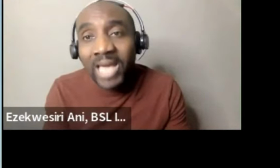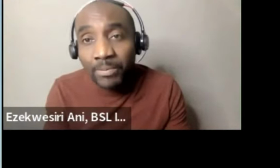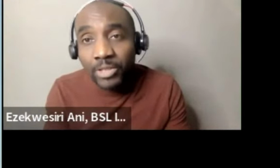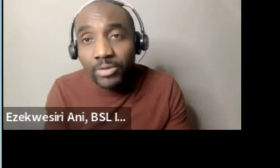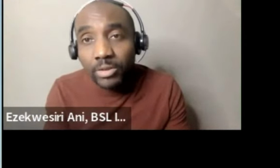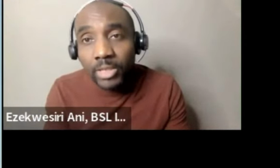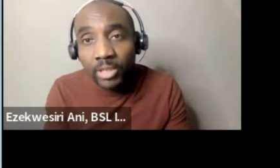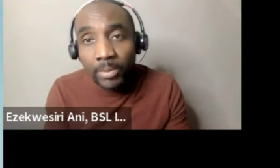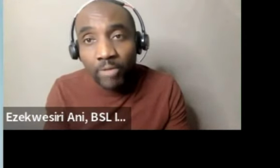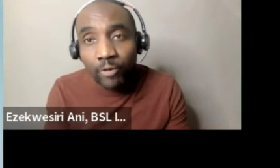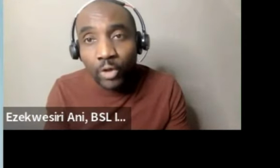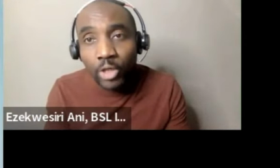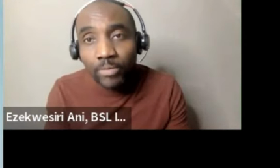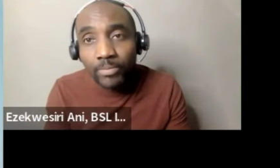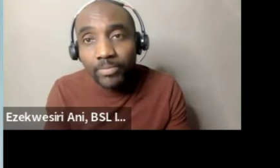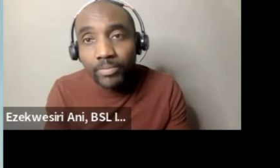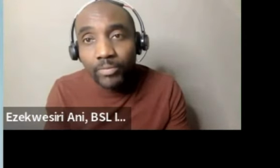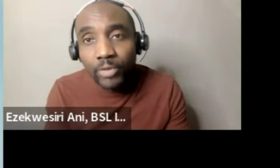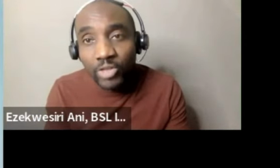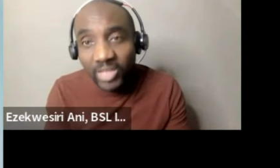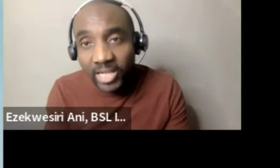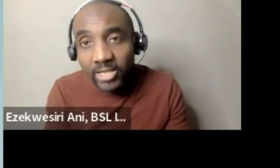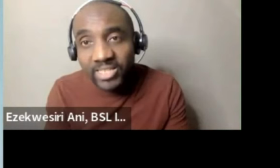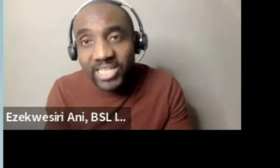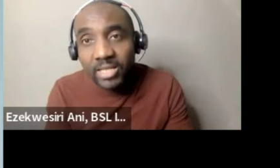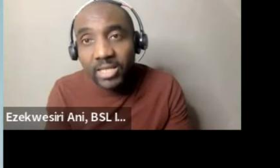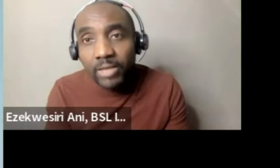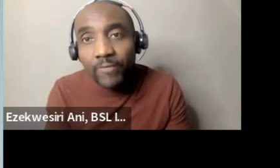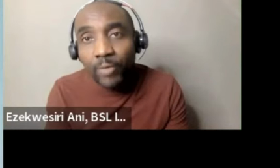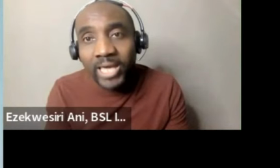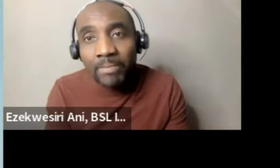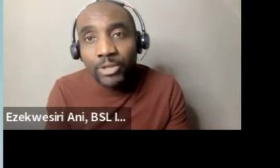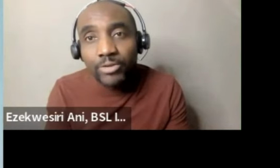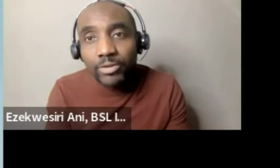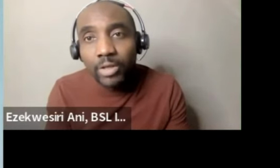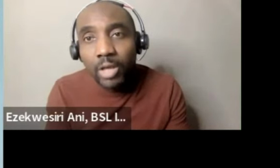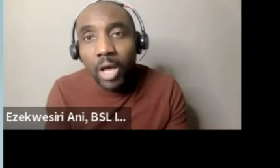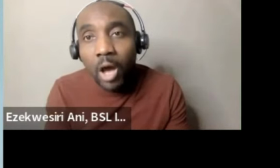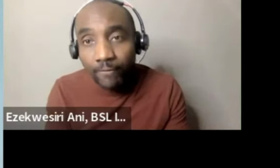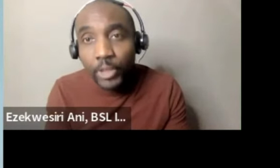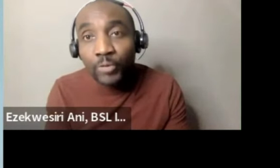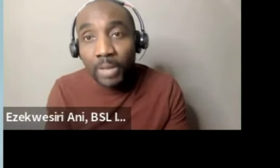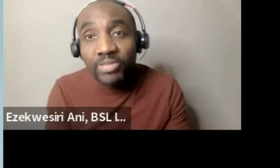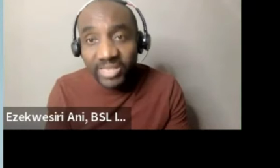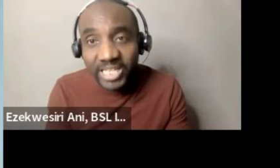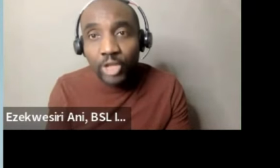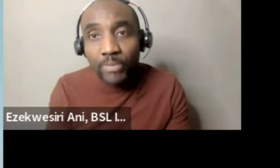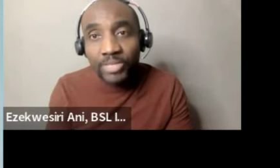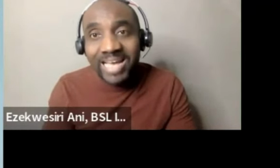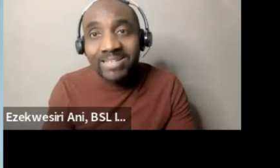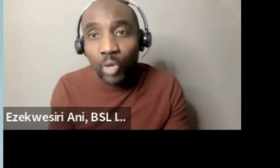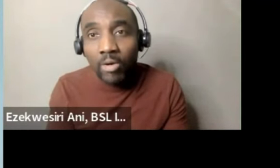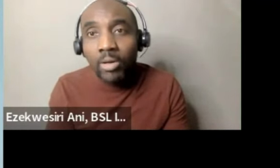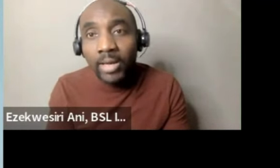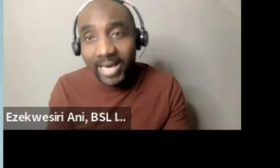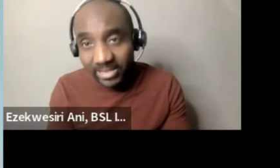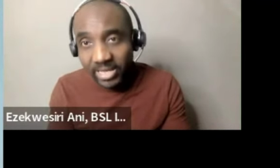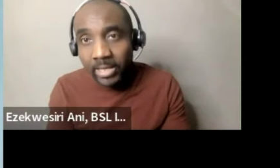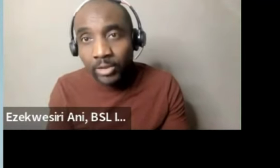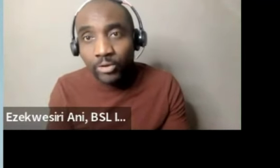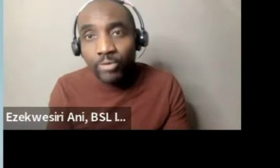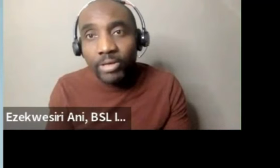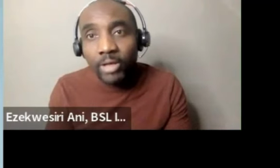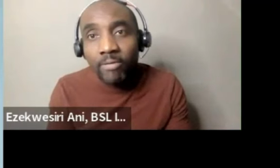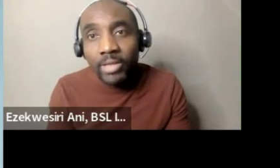Now, captions is going to be on for you. Just click CC if you want captions. Hopefully, you should be able to see the interpreters as well.